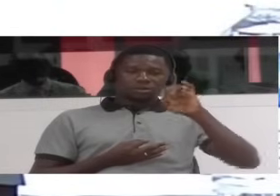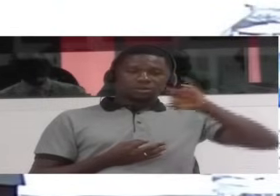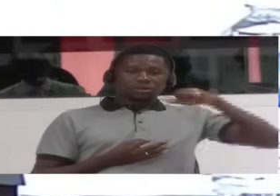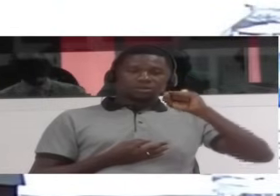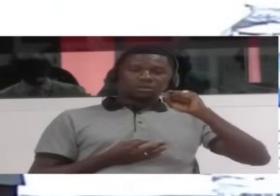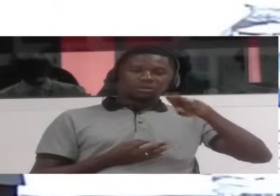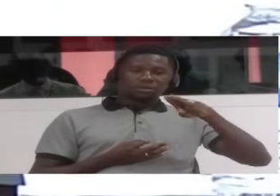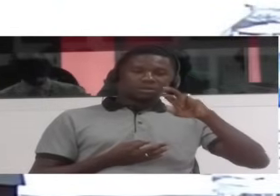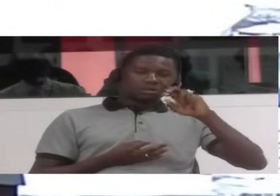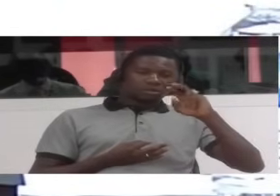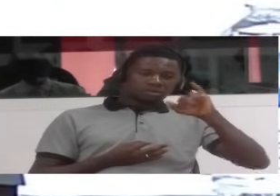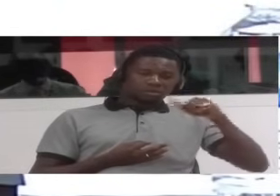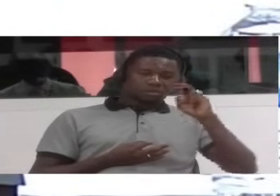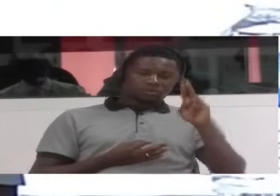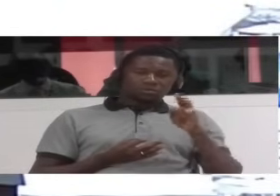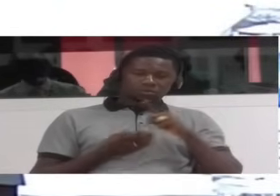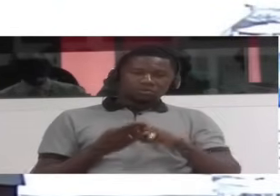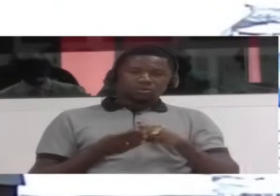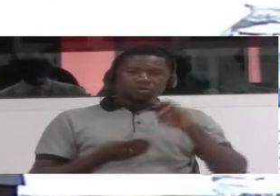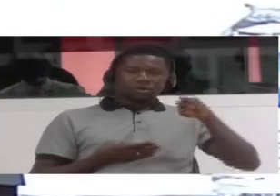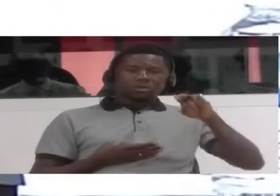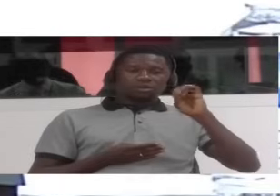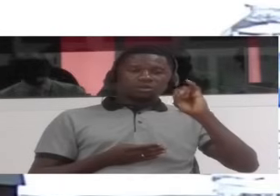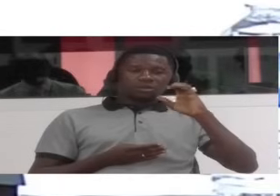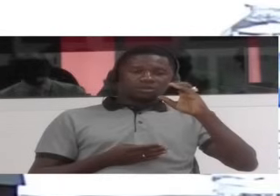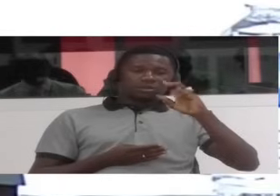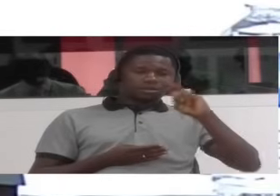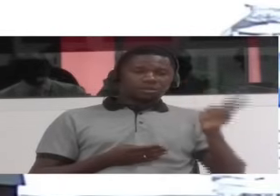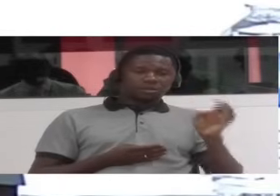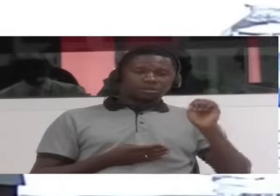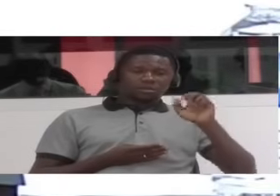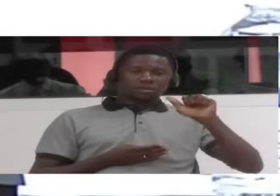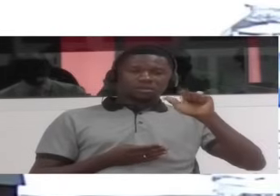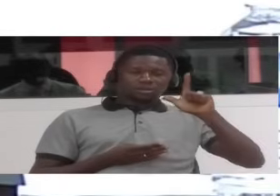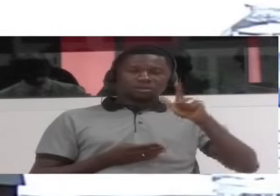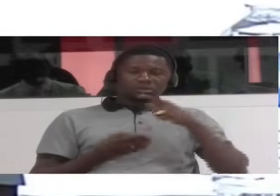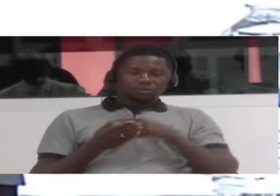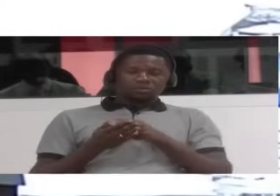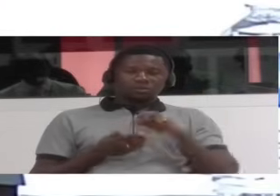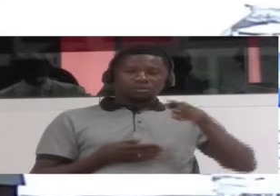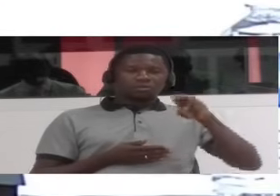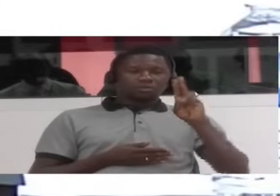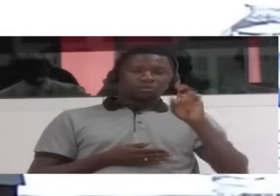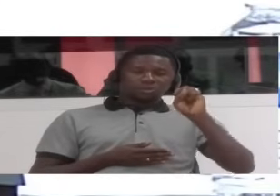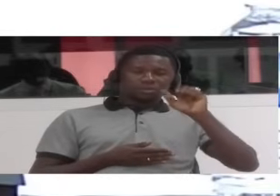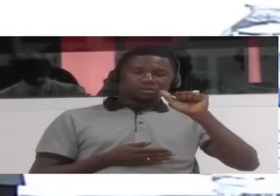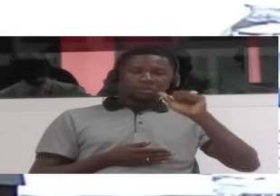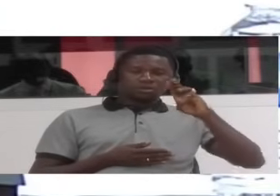Michael Correa was part of it. Musa Baji was part of it. Landin Tamba was part of